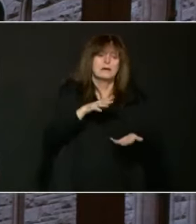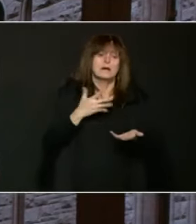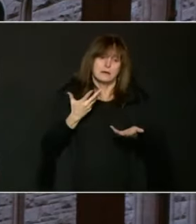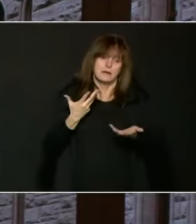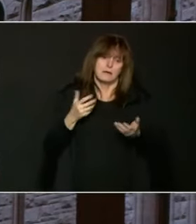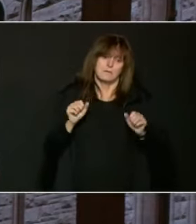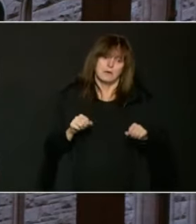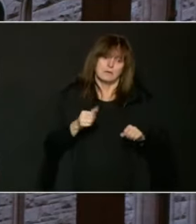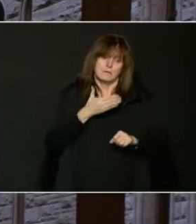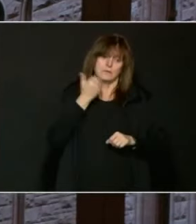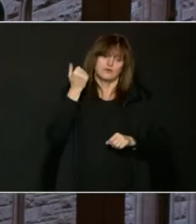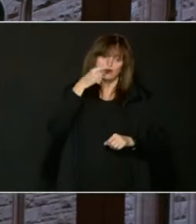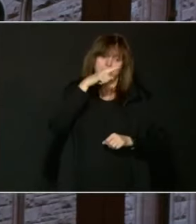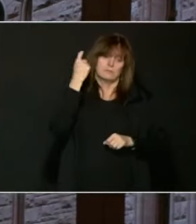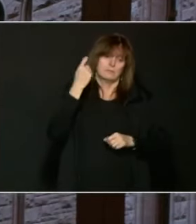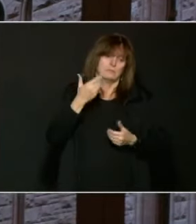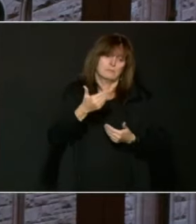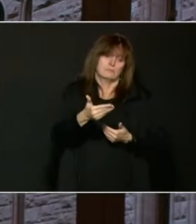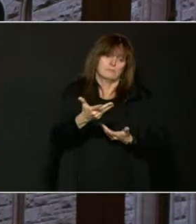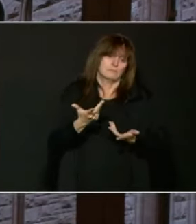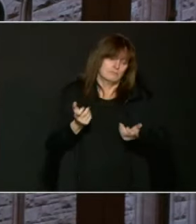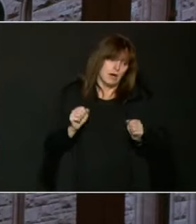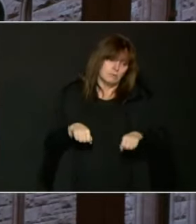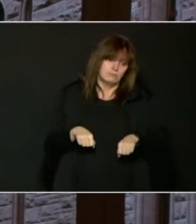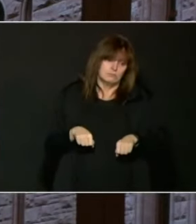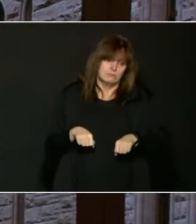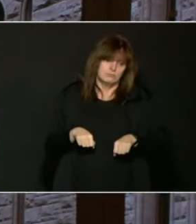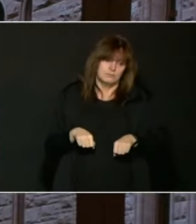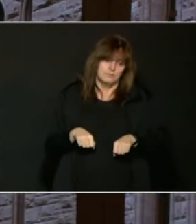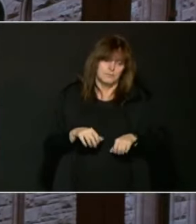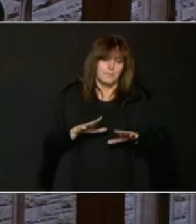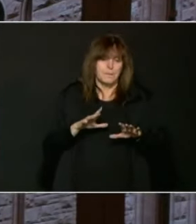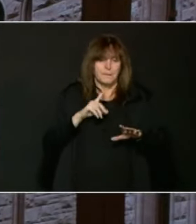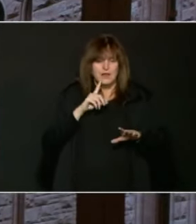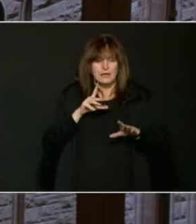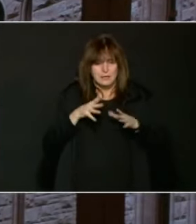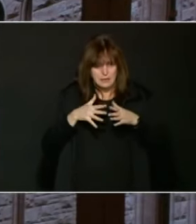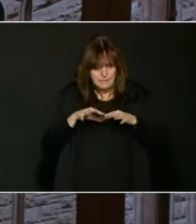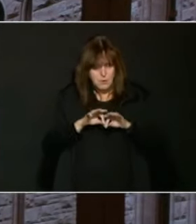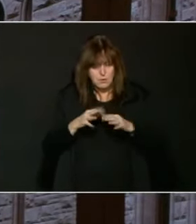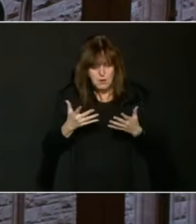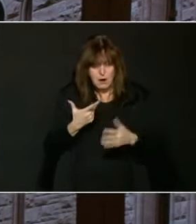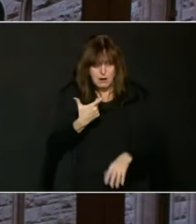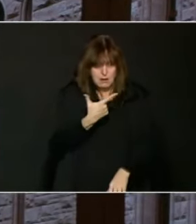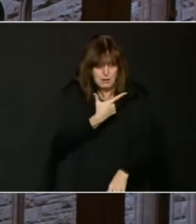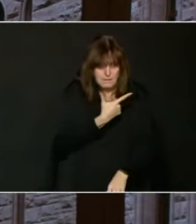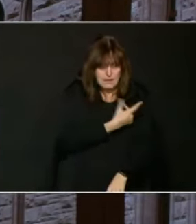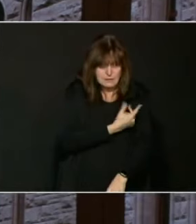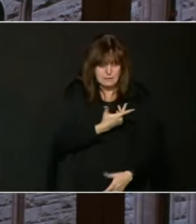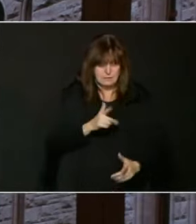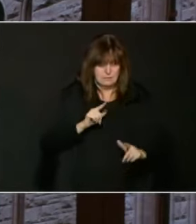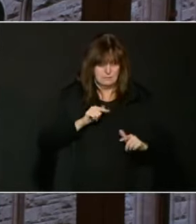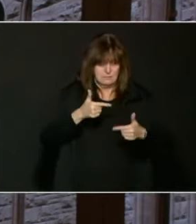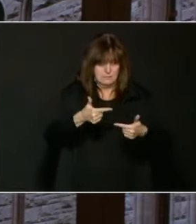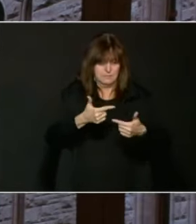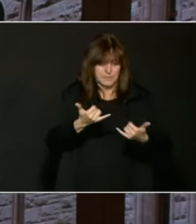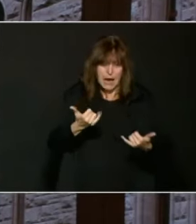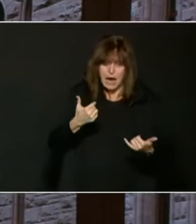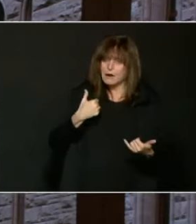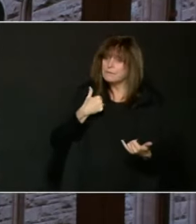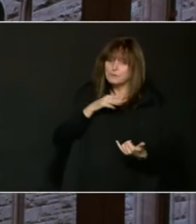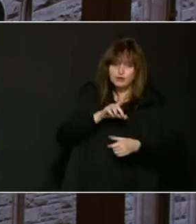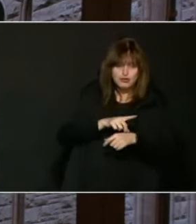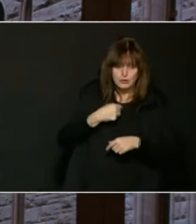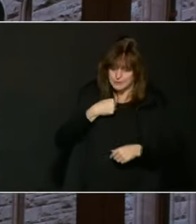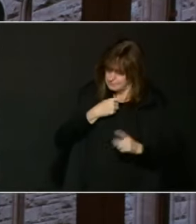has alluded to. So we have a double task to do. Get vaccinated when your turn comes, and keep doing what you need to do to